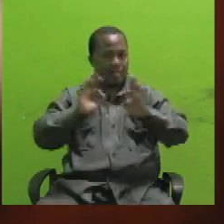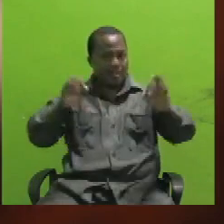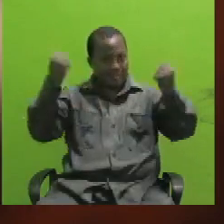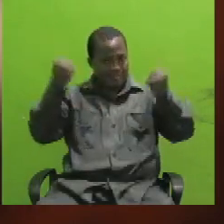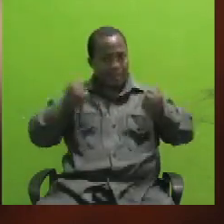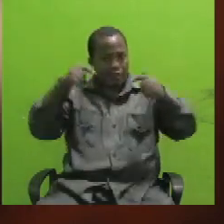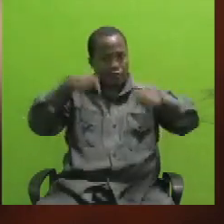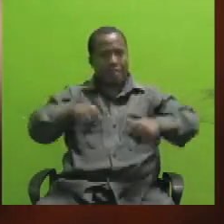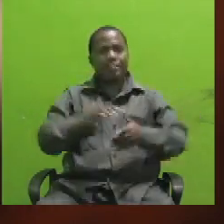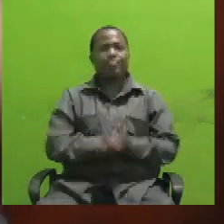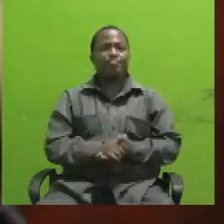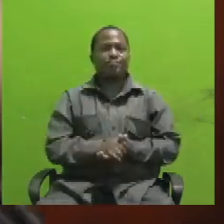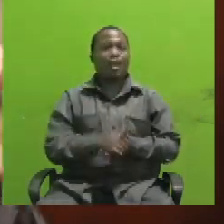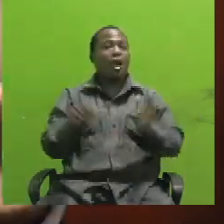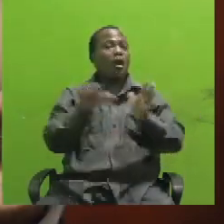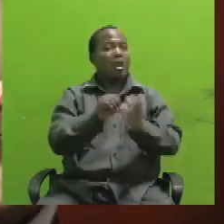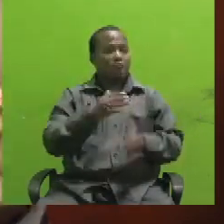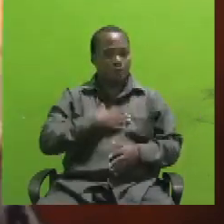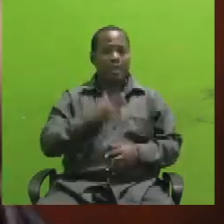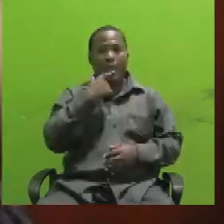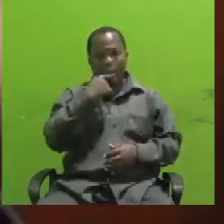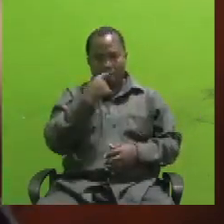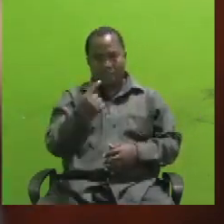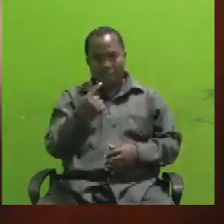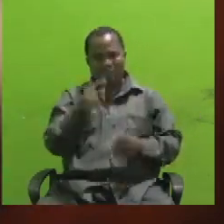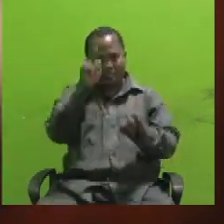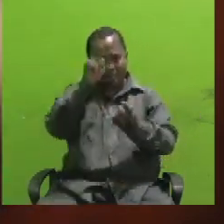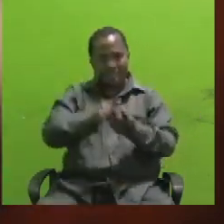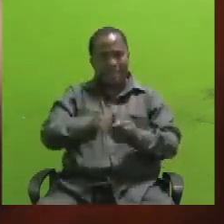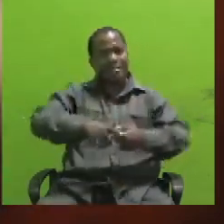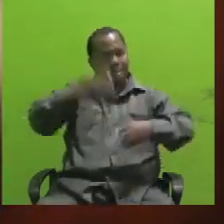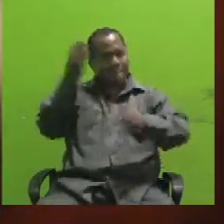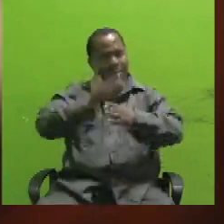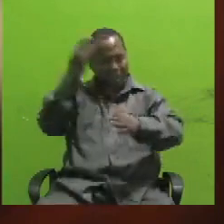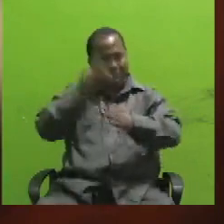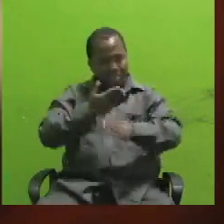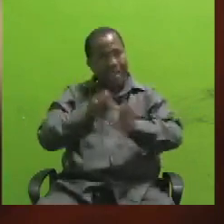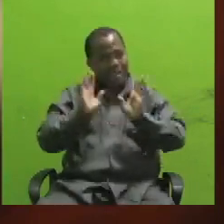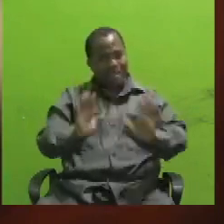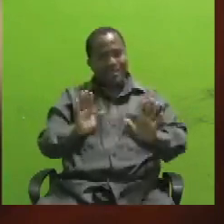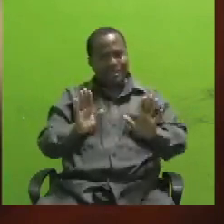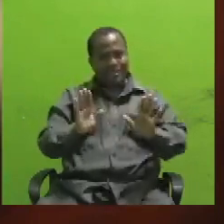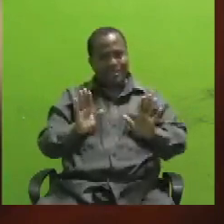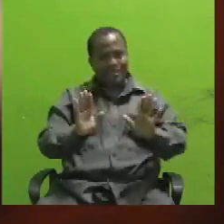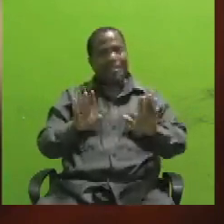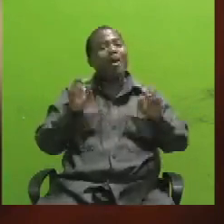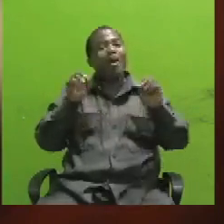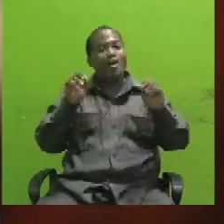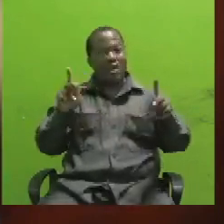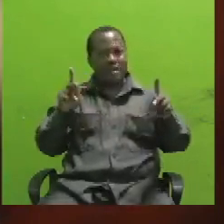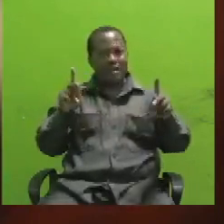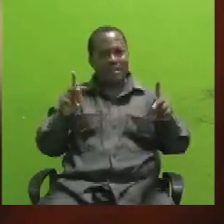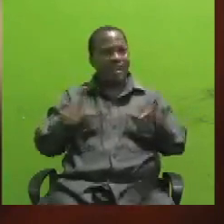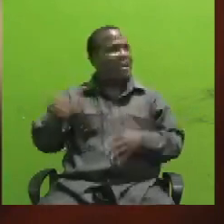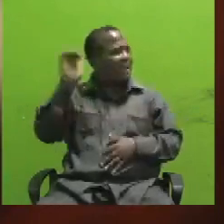today. My dear, let us enjoy with a short warm-up. Are you ready for warm-up? Okay,